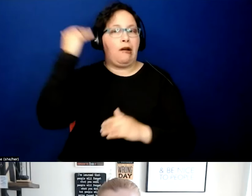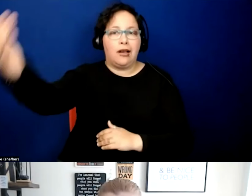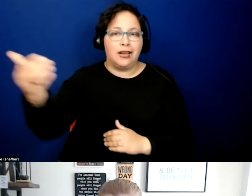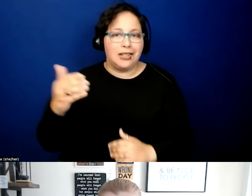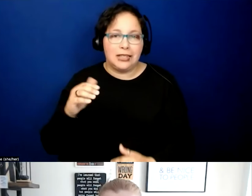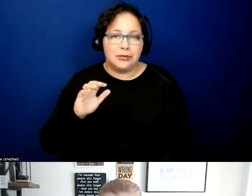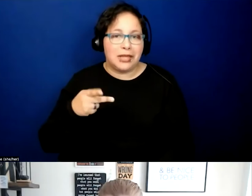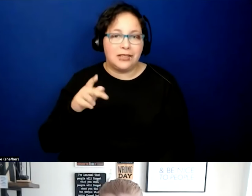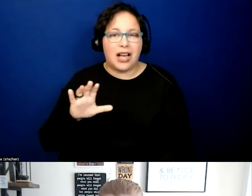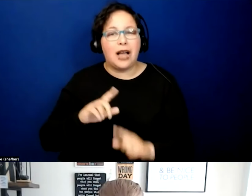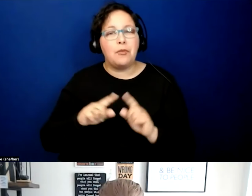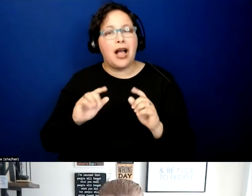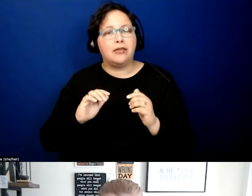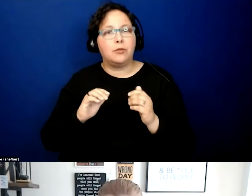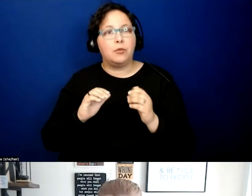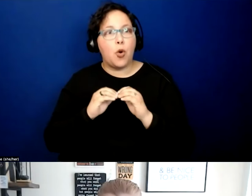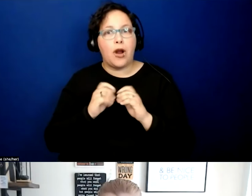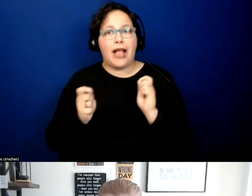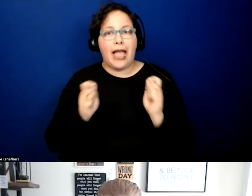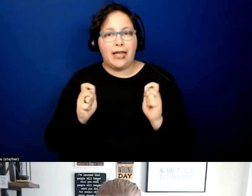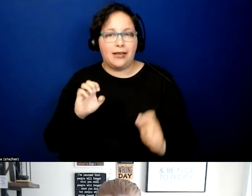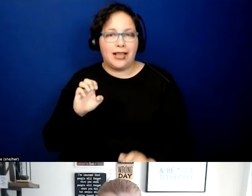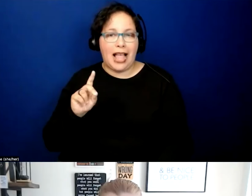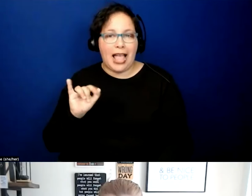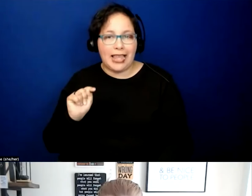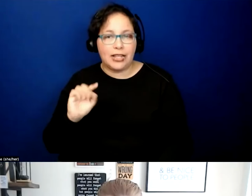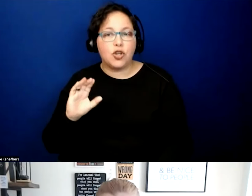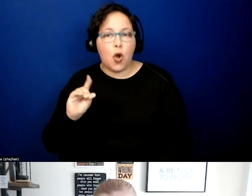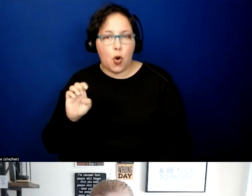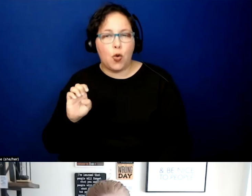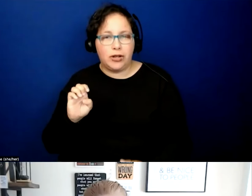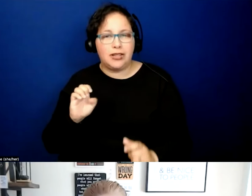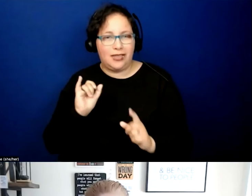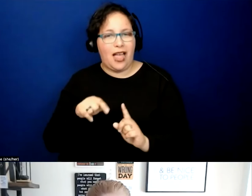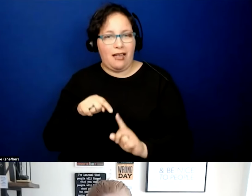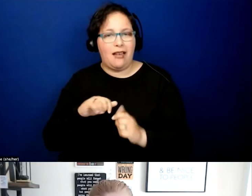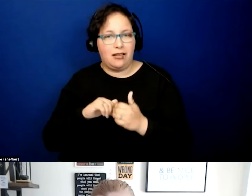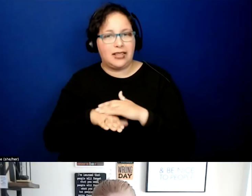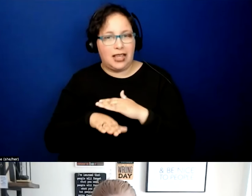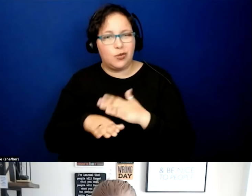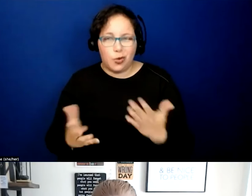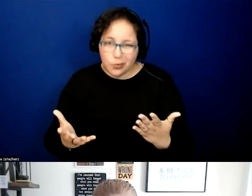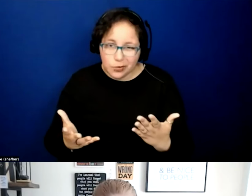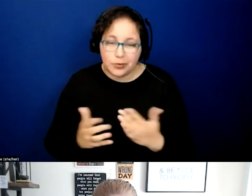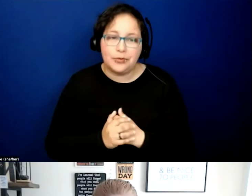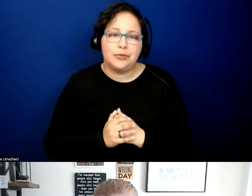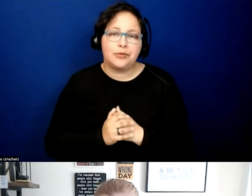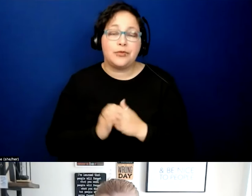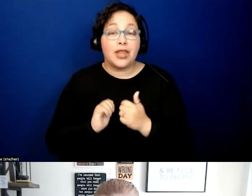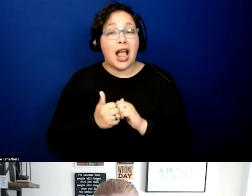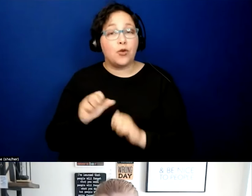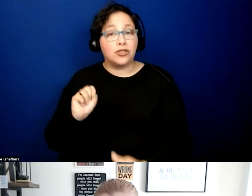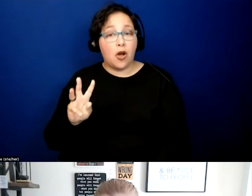like the infrastructures that we have for editing code and for how we think that that software should